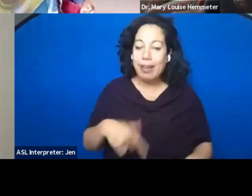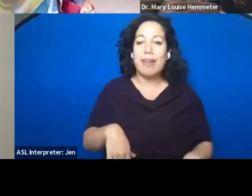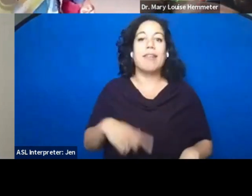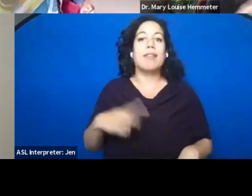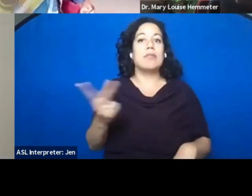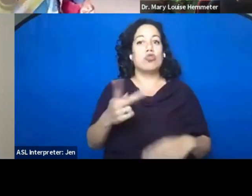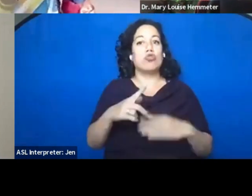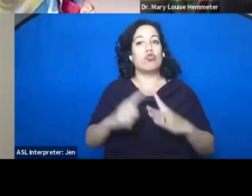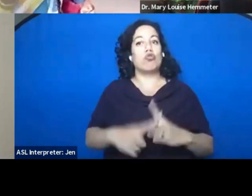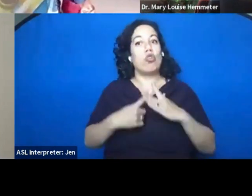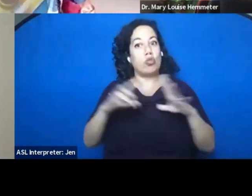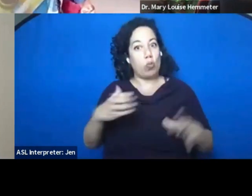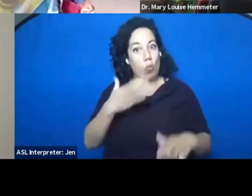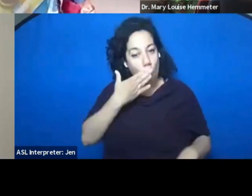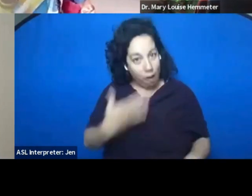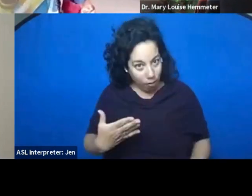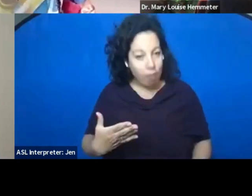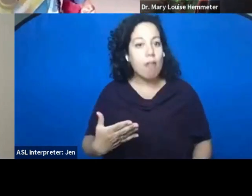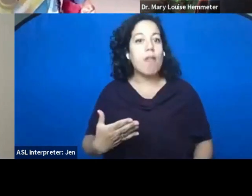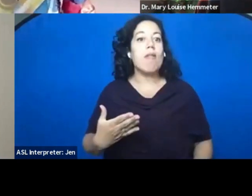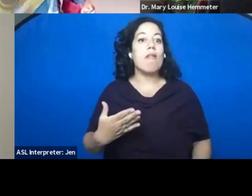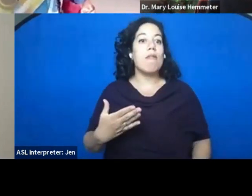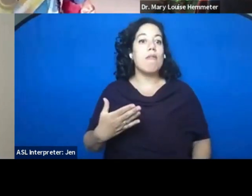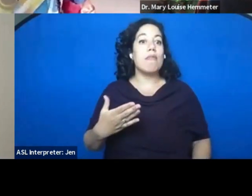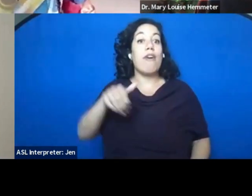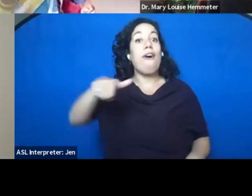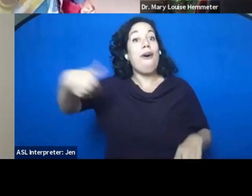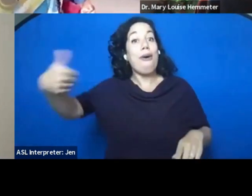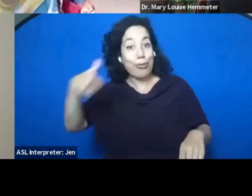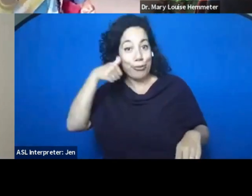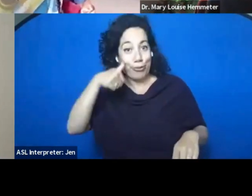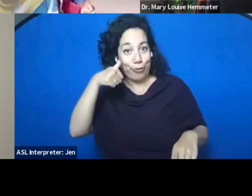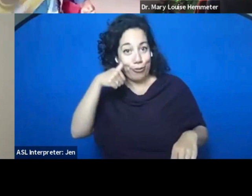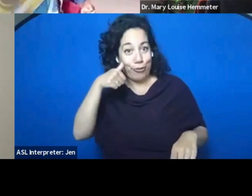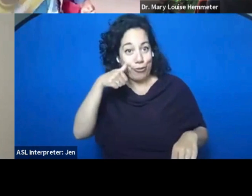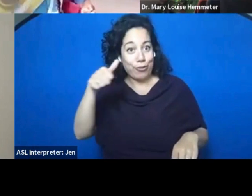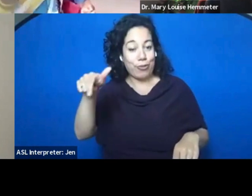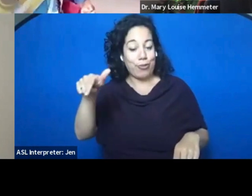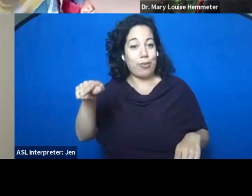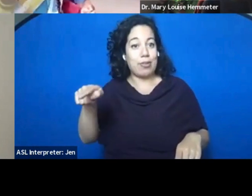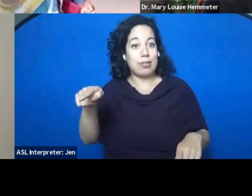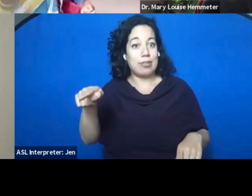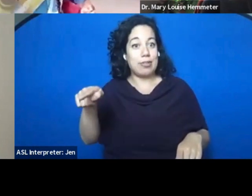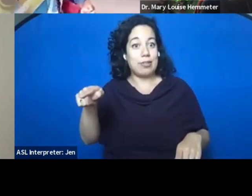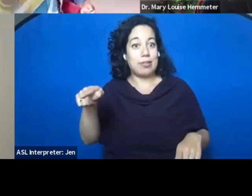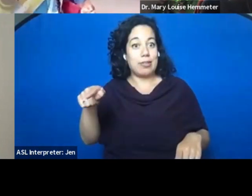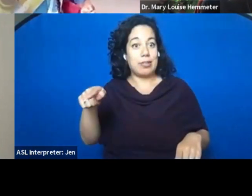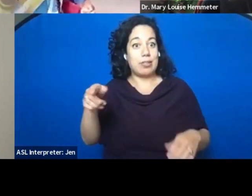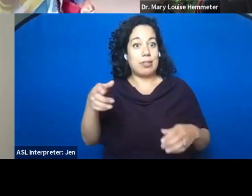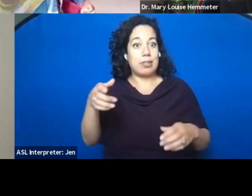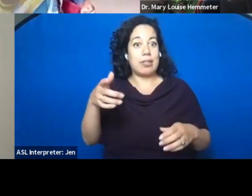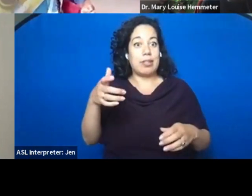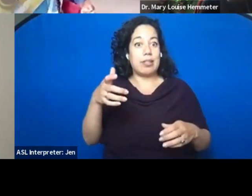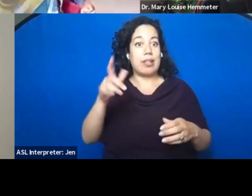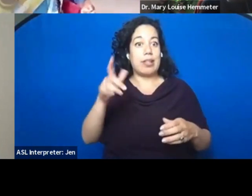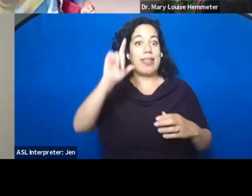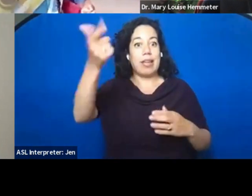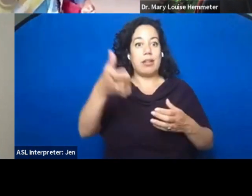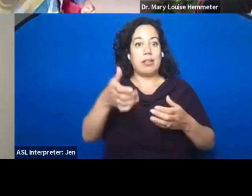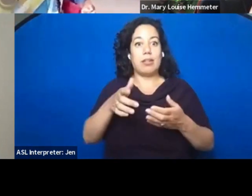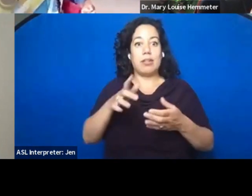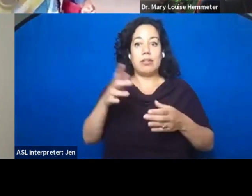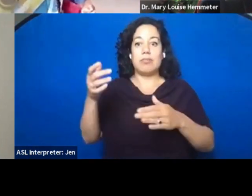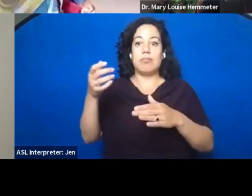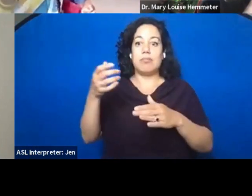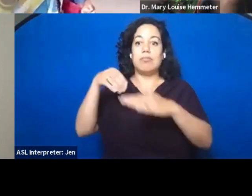out doing well. And the other little girl went on to a segregated classroom where